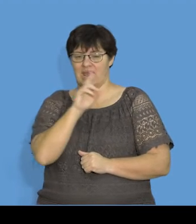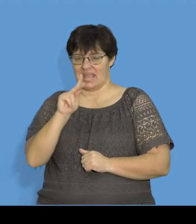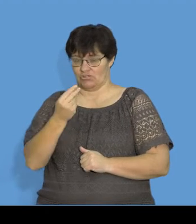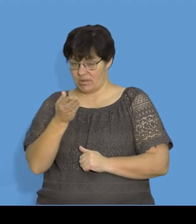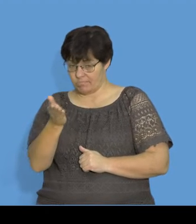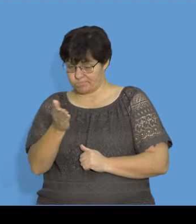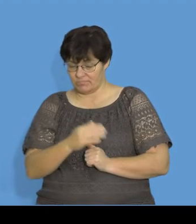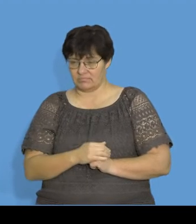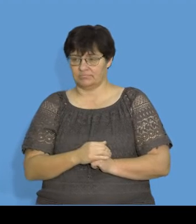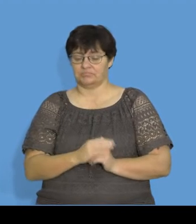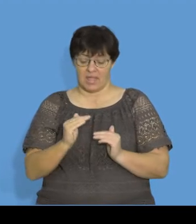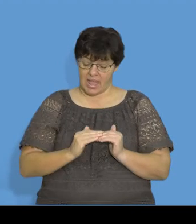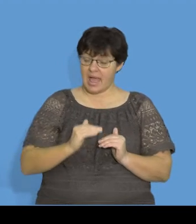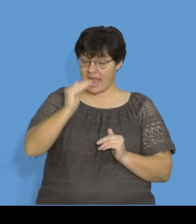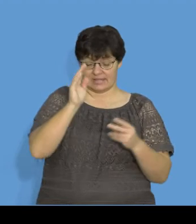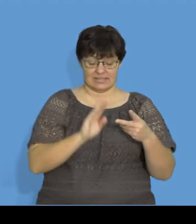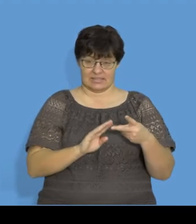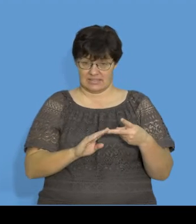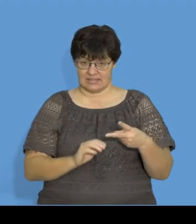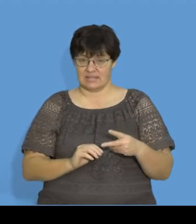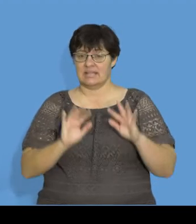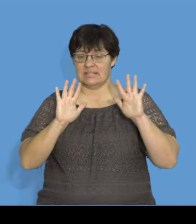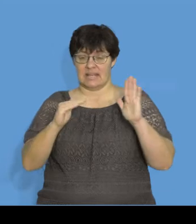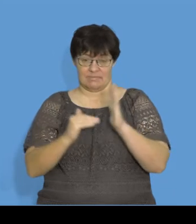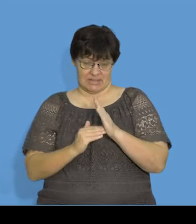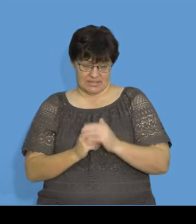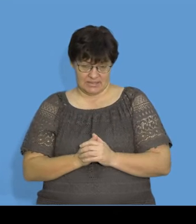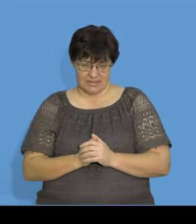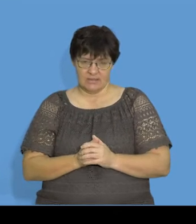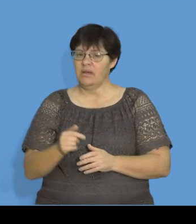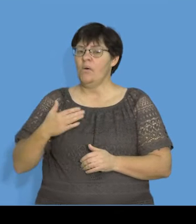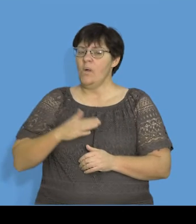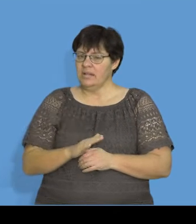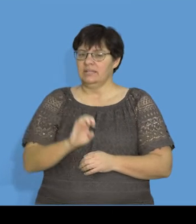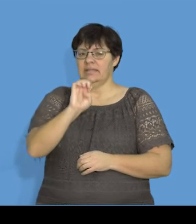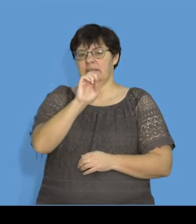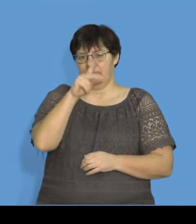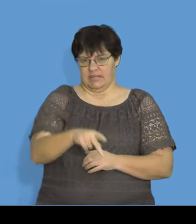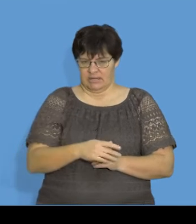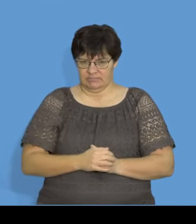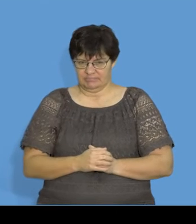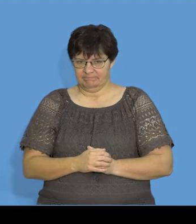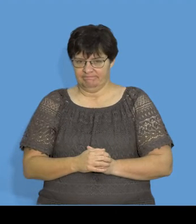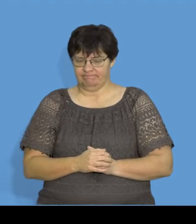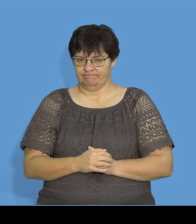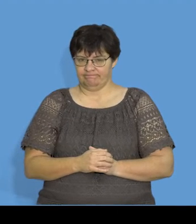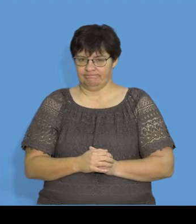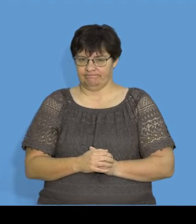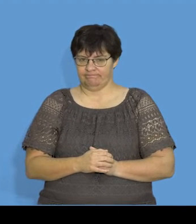kilograms. Height is 10 meters, and they want potential